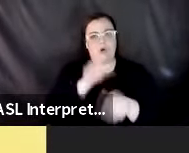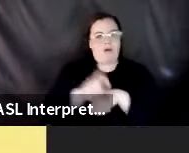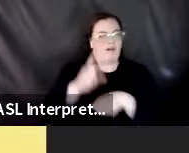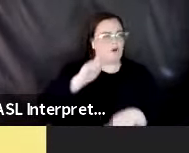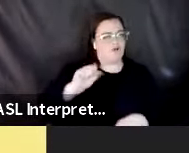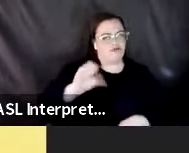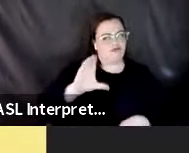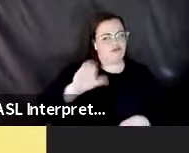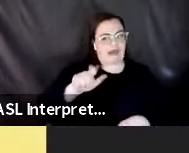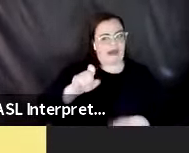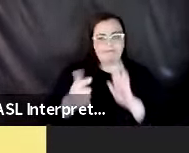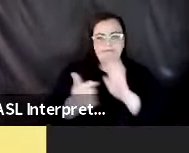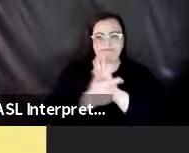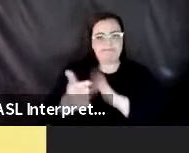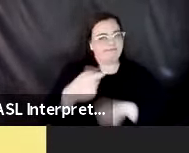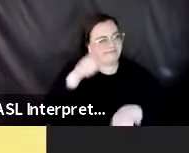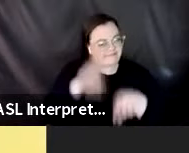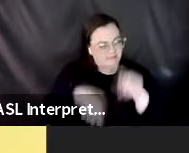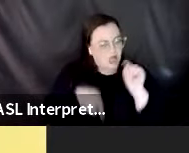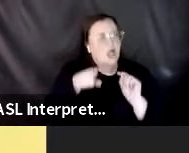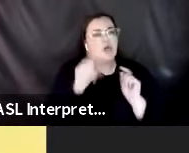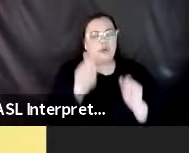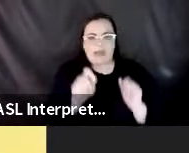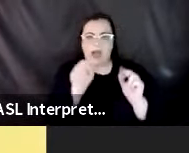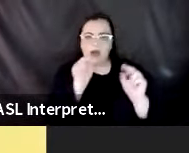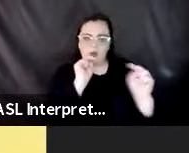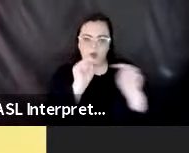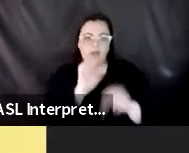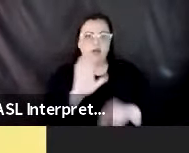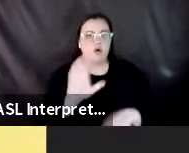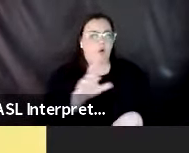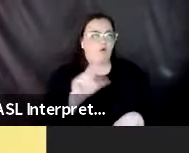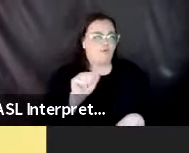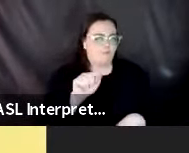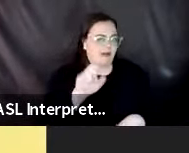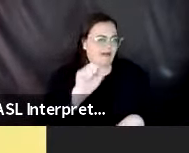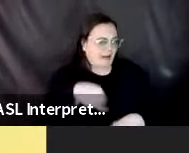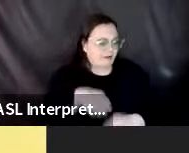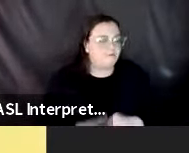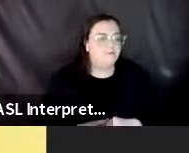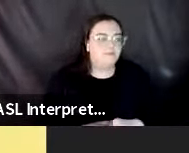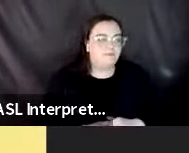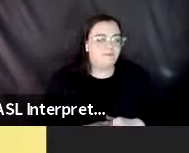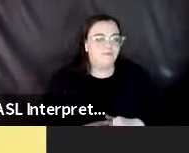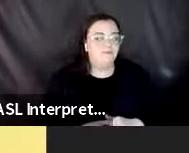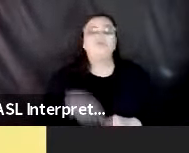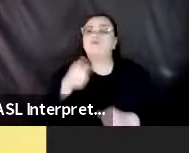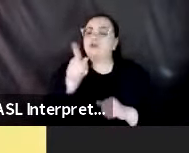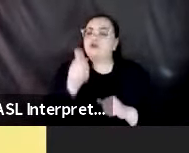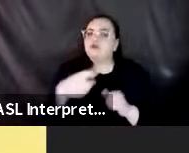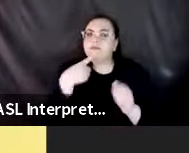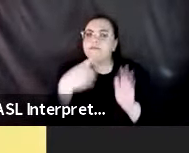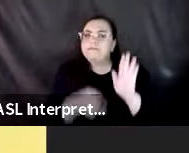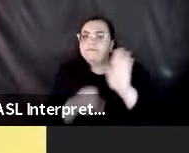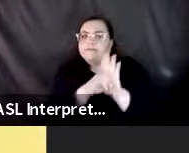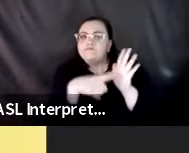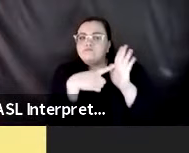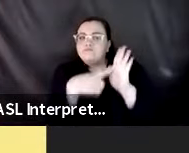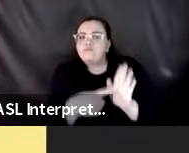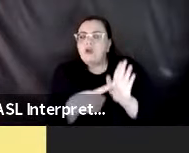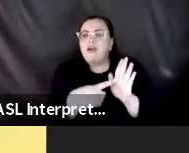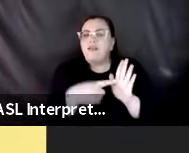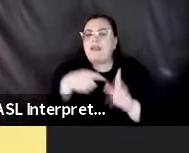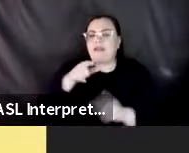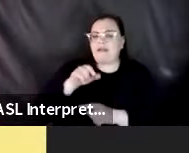areas of exclusivity, which we'll talk about a little bit more later, and it should identify the intended use of